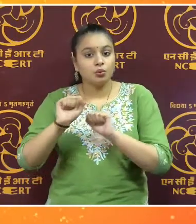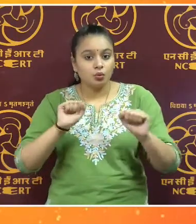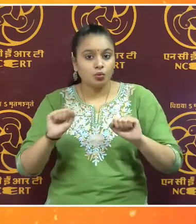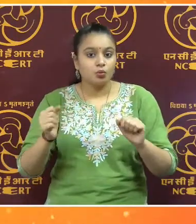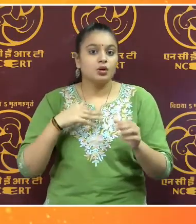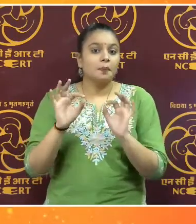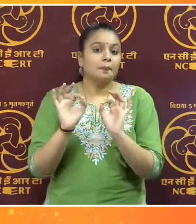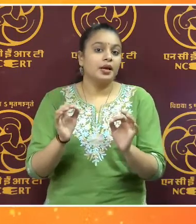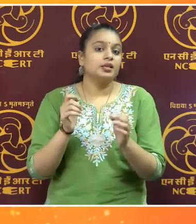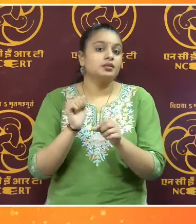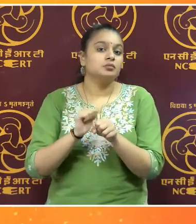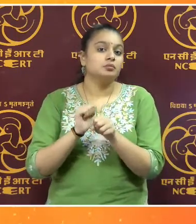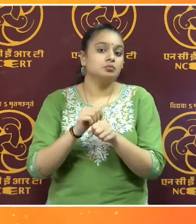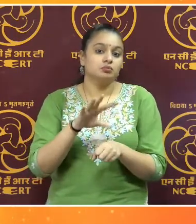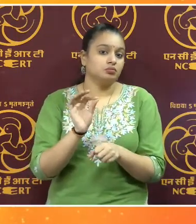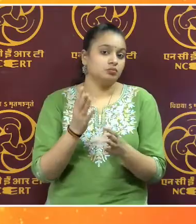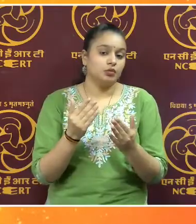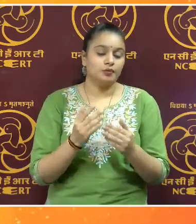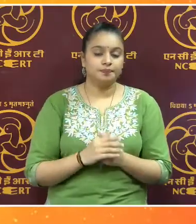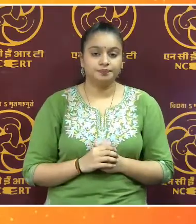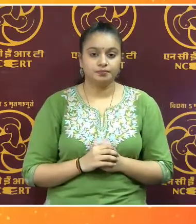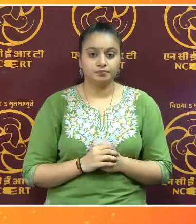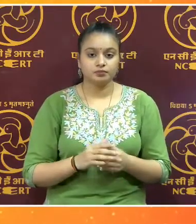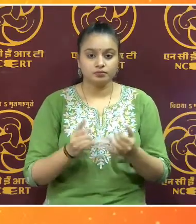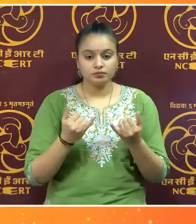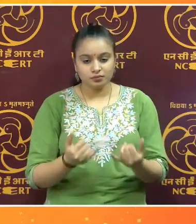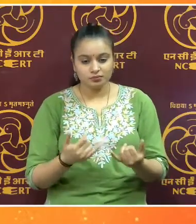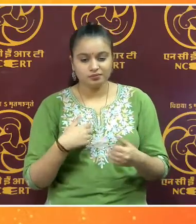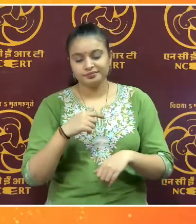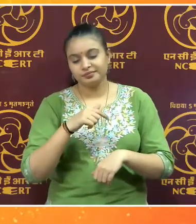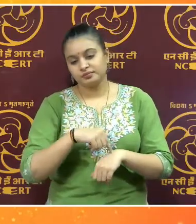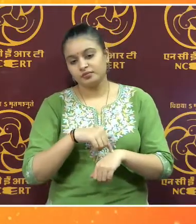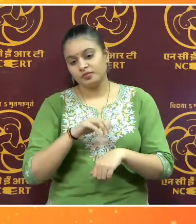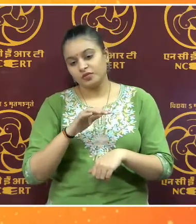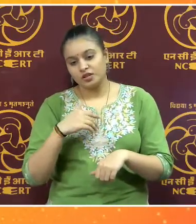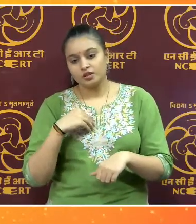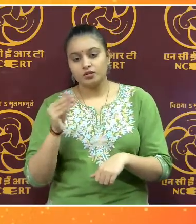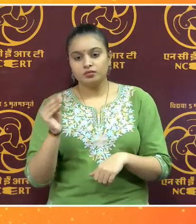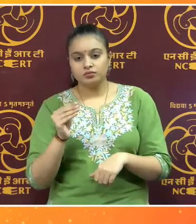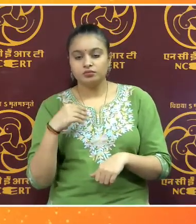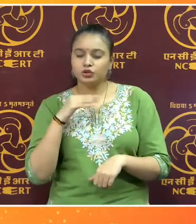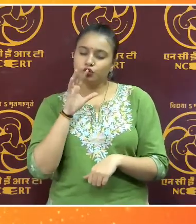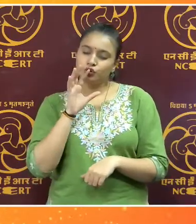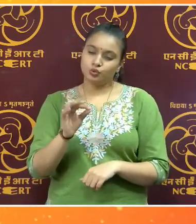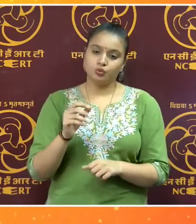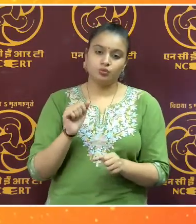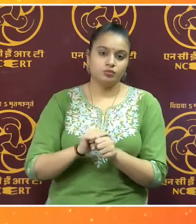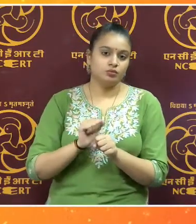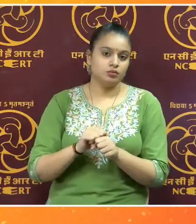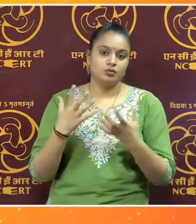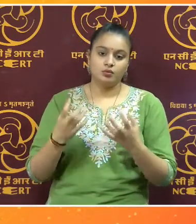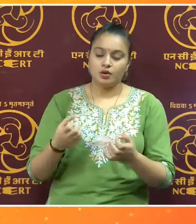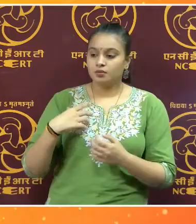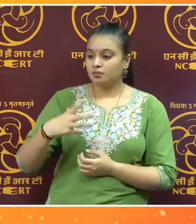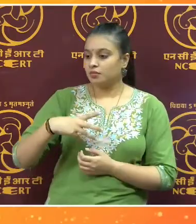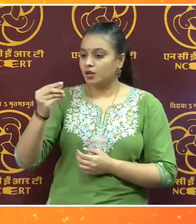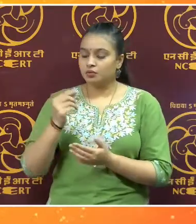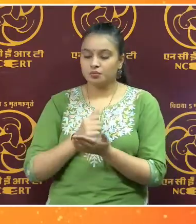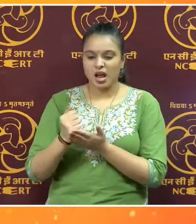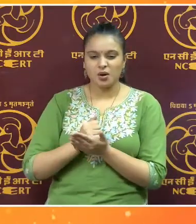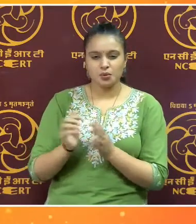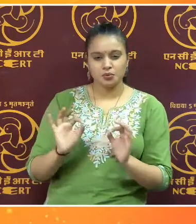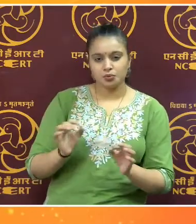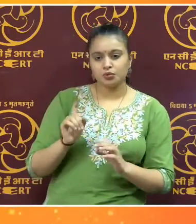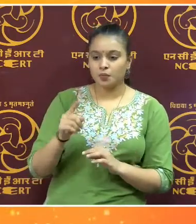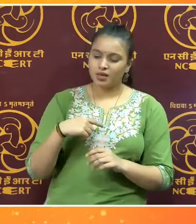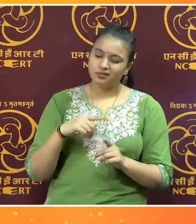out of the work. Well, it's the time I can actually do some real work. Although I'm out of practice, but I think